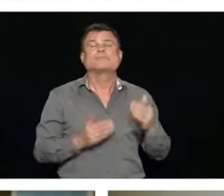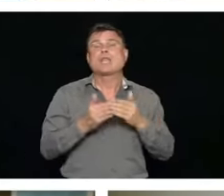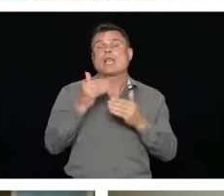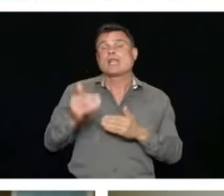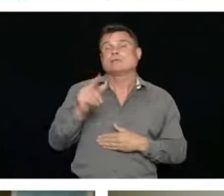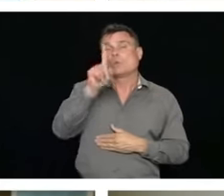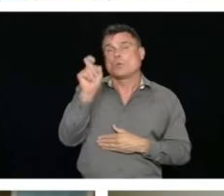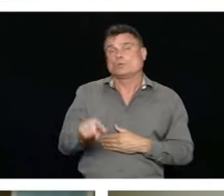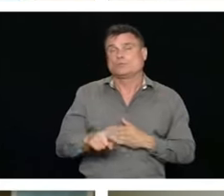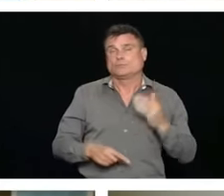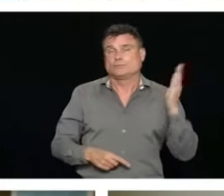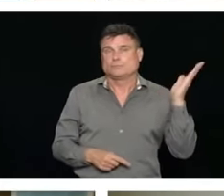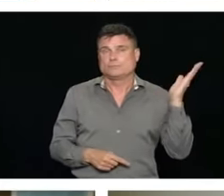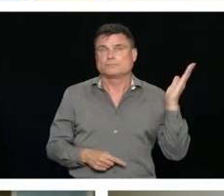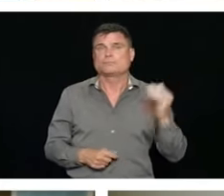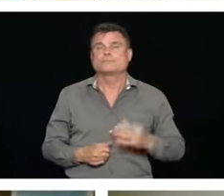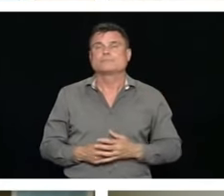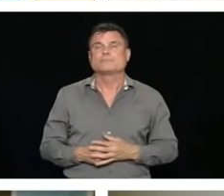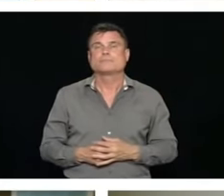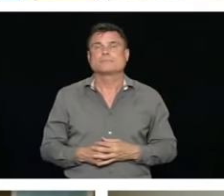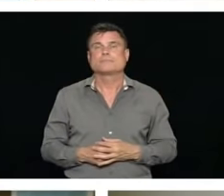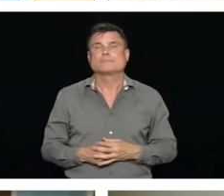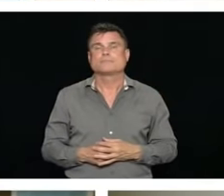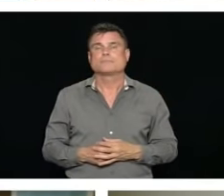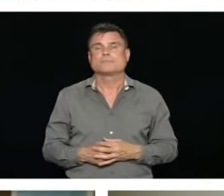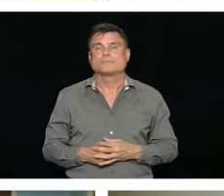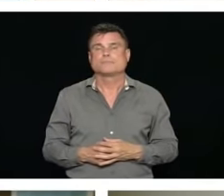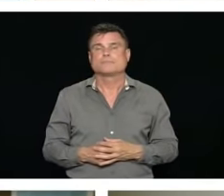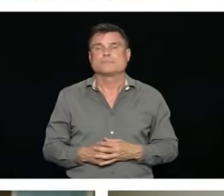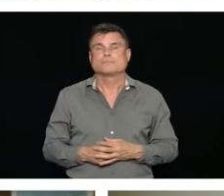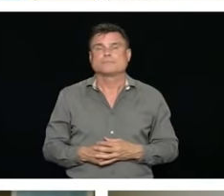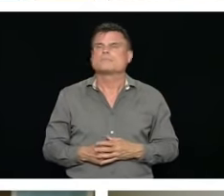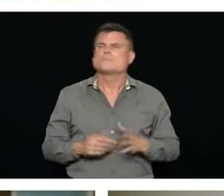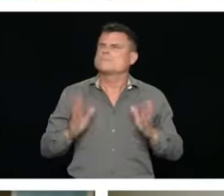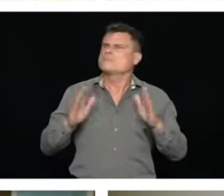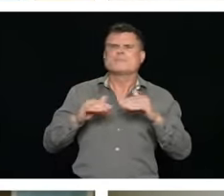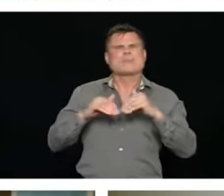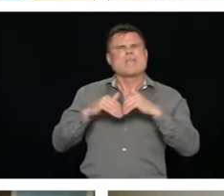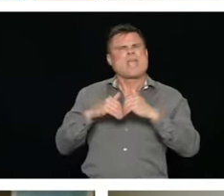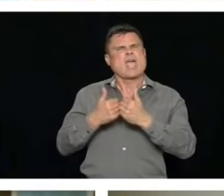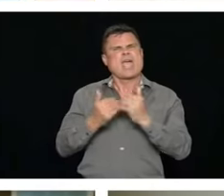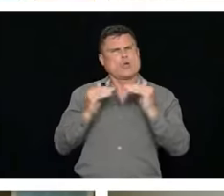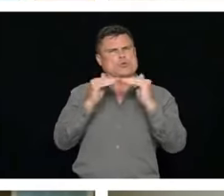to feel they are graduating this year? Is there any celebration possible locally?